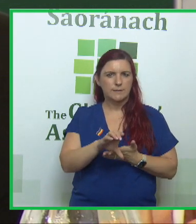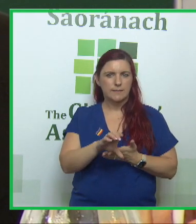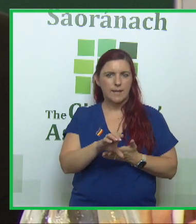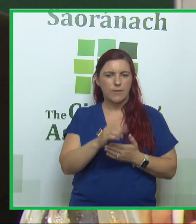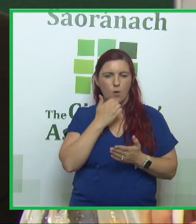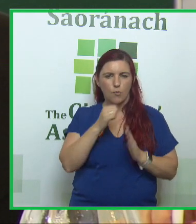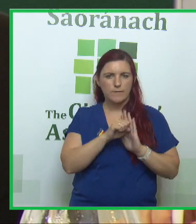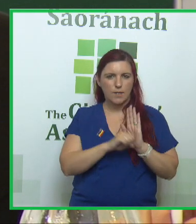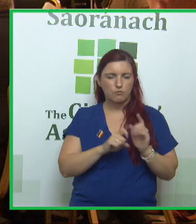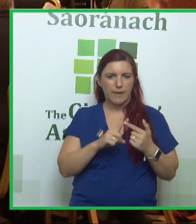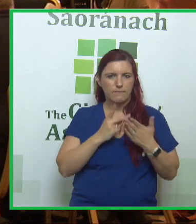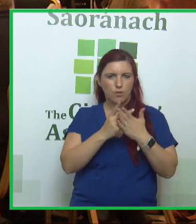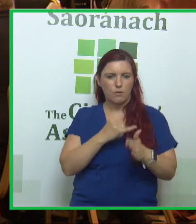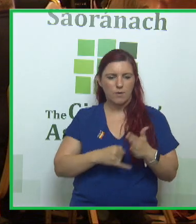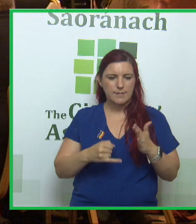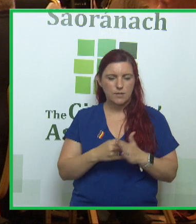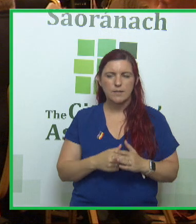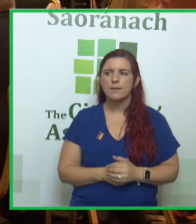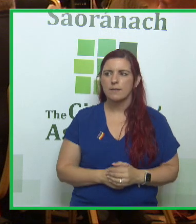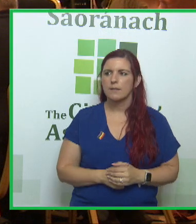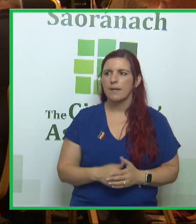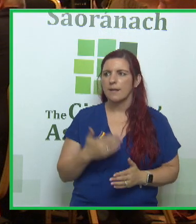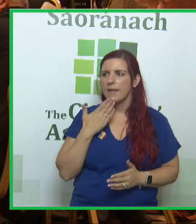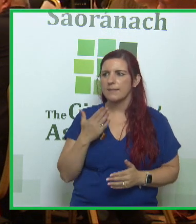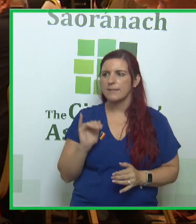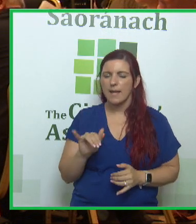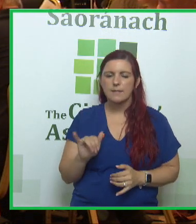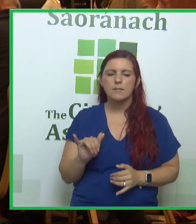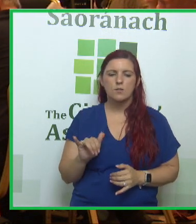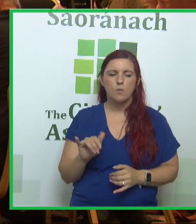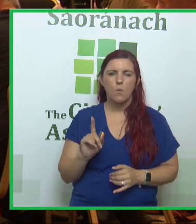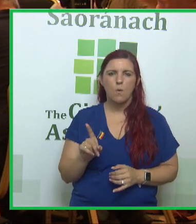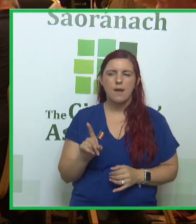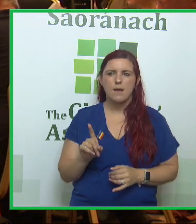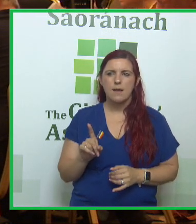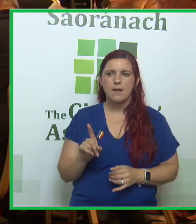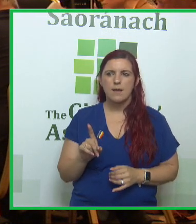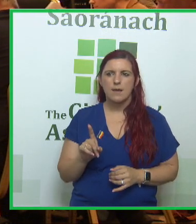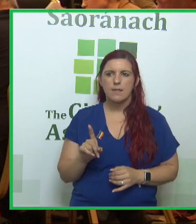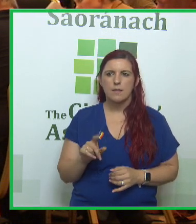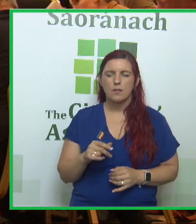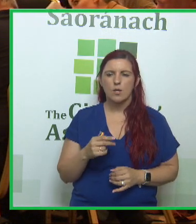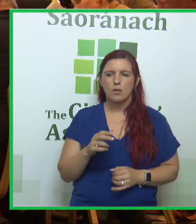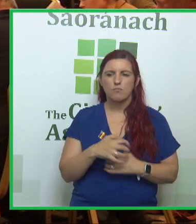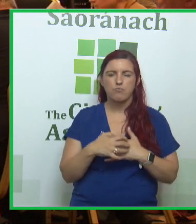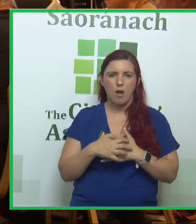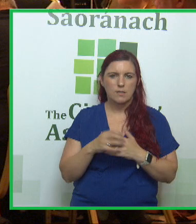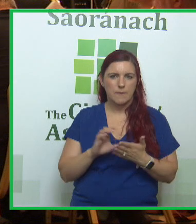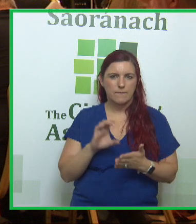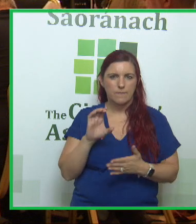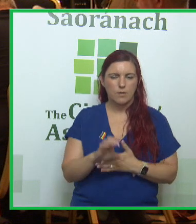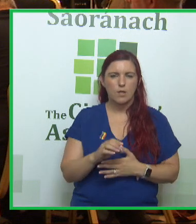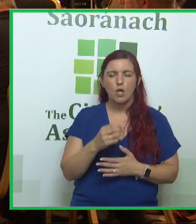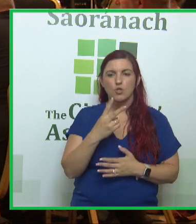voluntary community organisations. Thank you very much. So the department funds 280 drug and